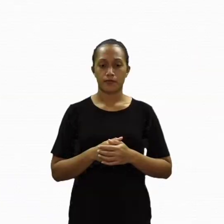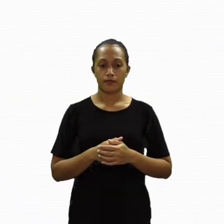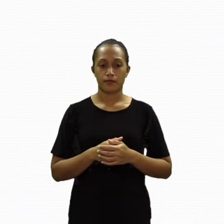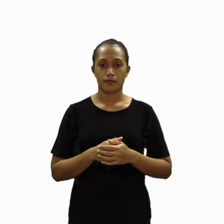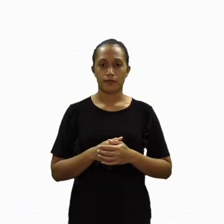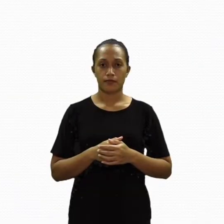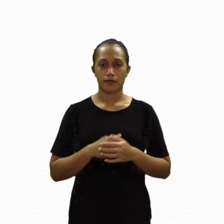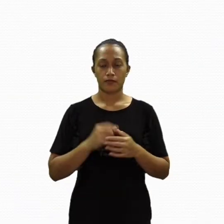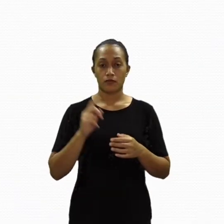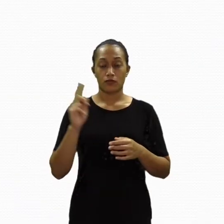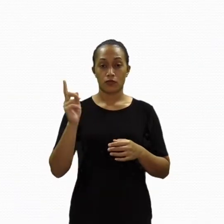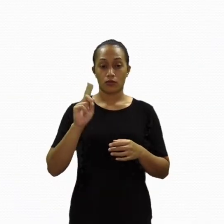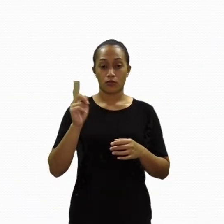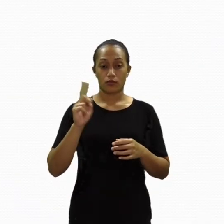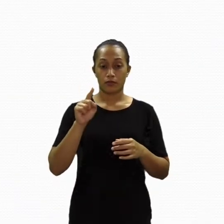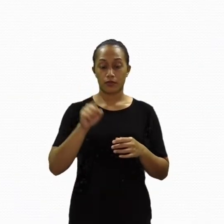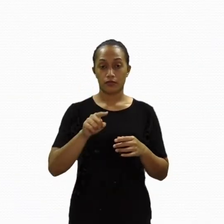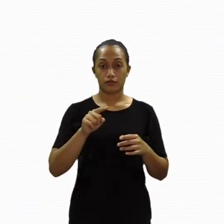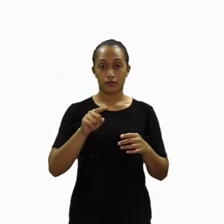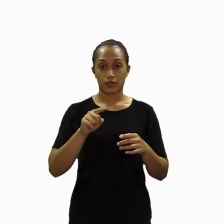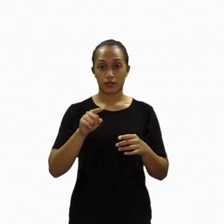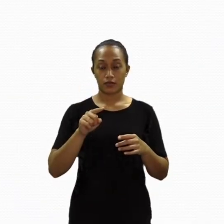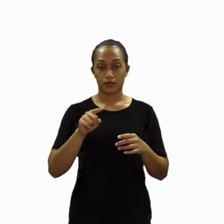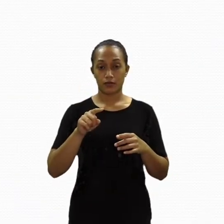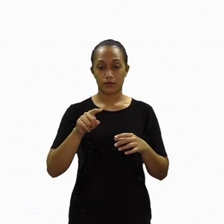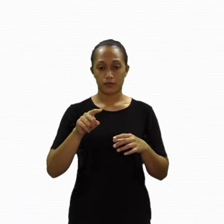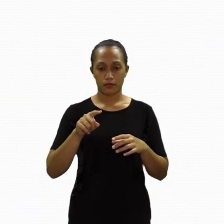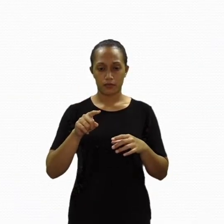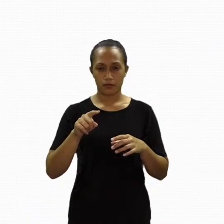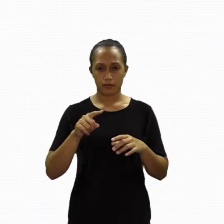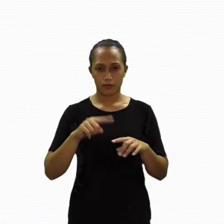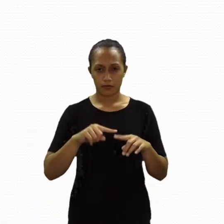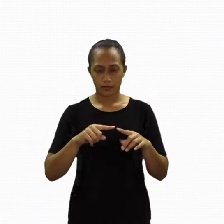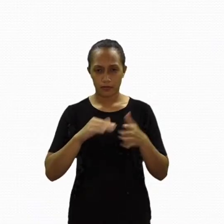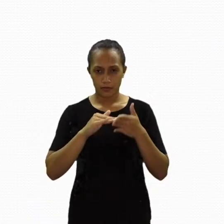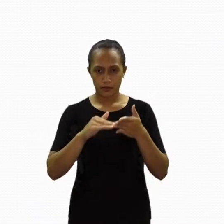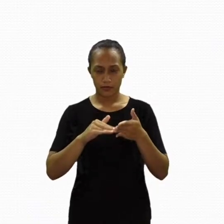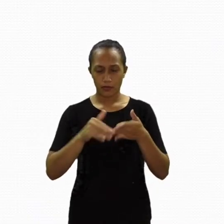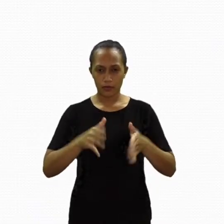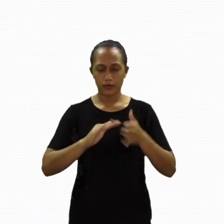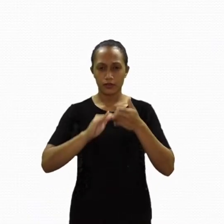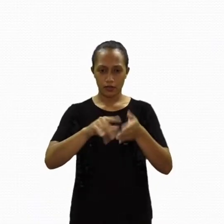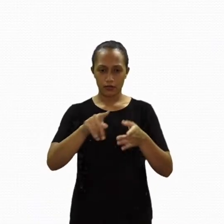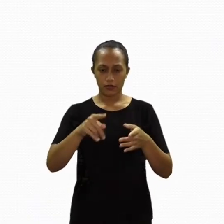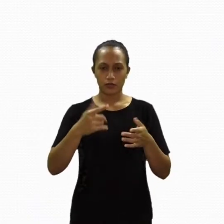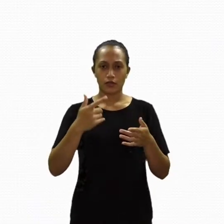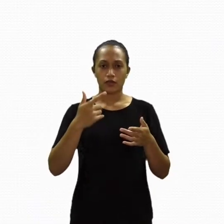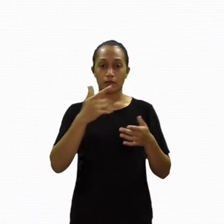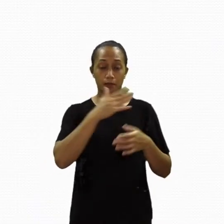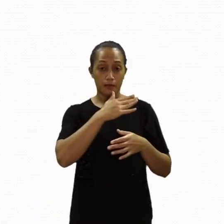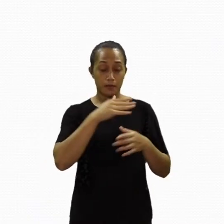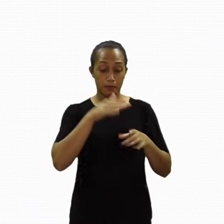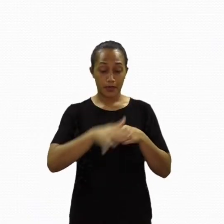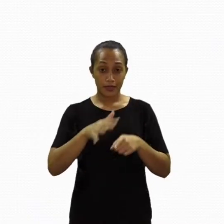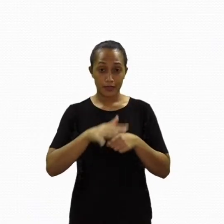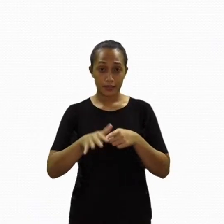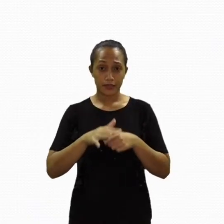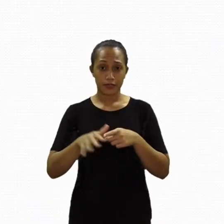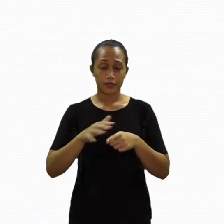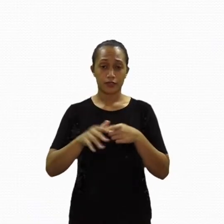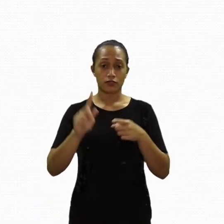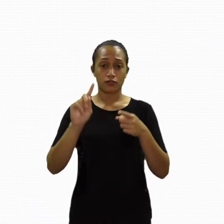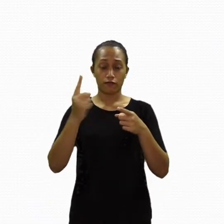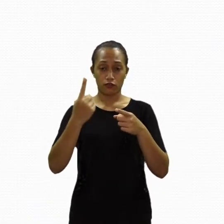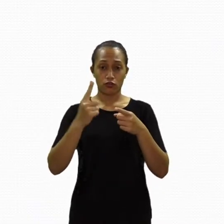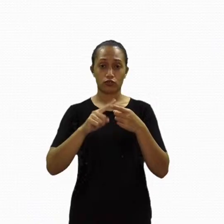Okay, what about the effects of regular exercise to the blood? There are a number of regular exercise benefits to the blood. The first one is